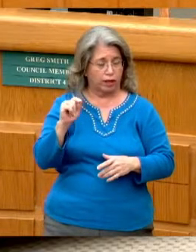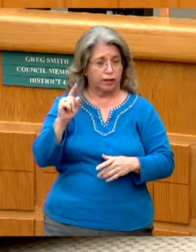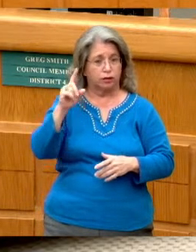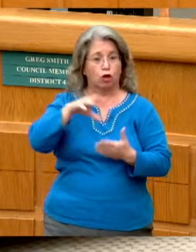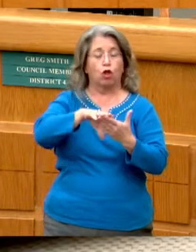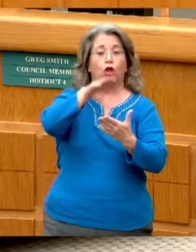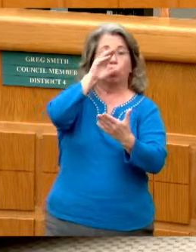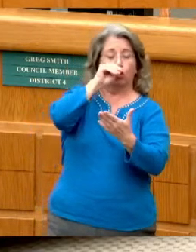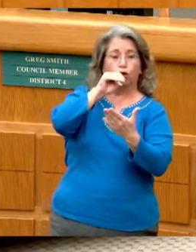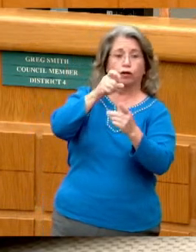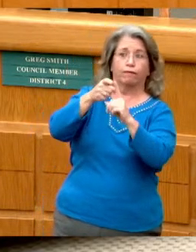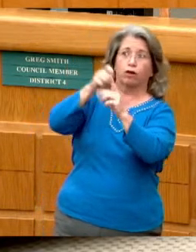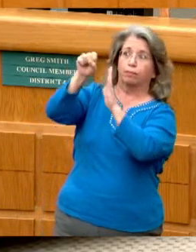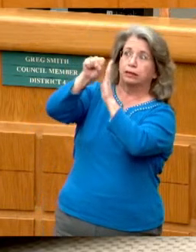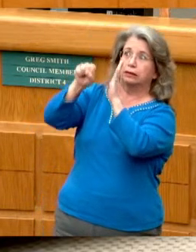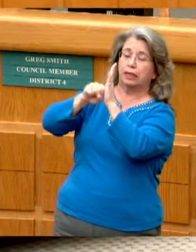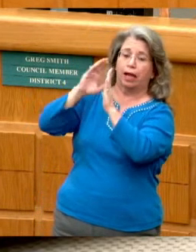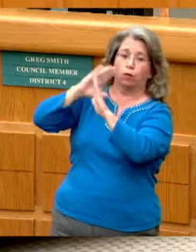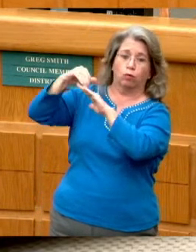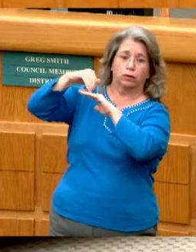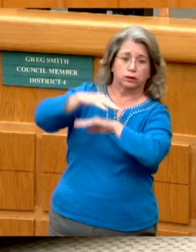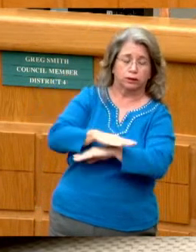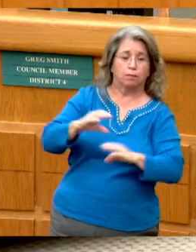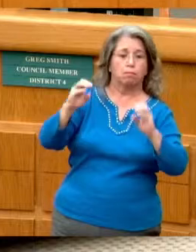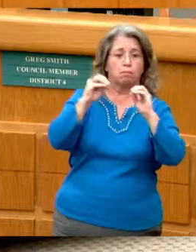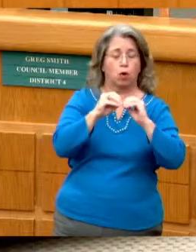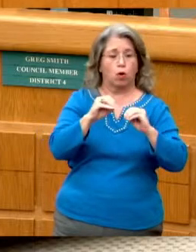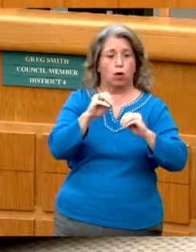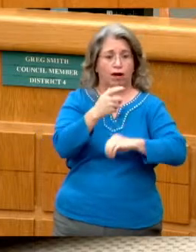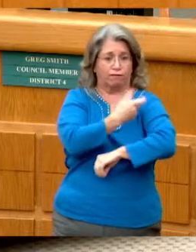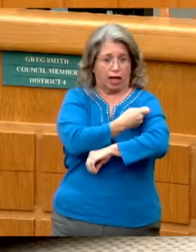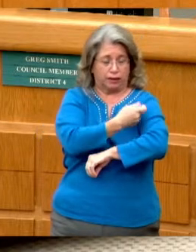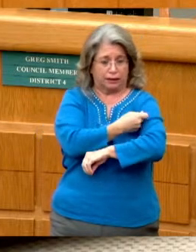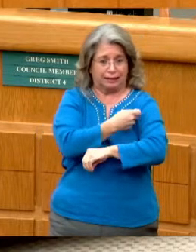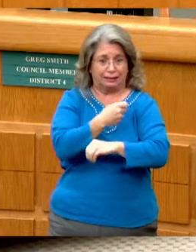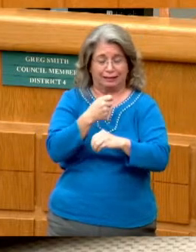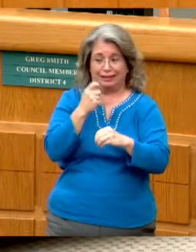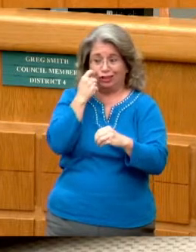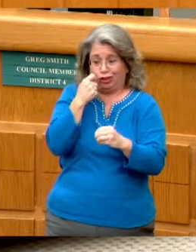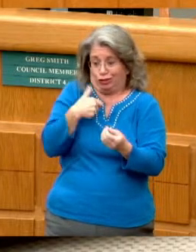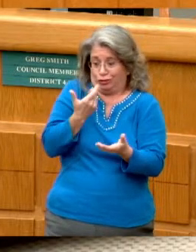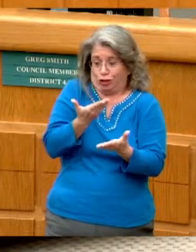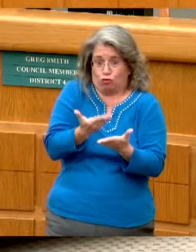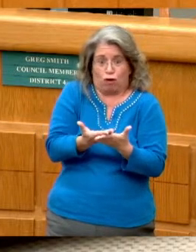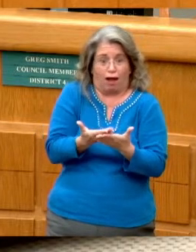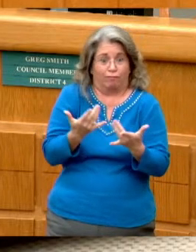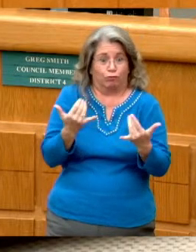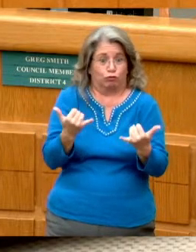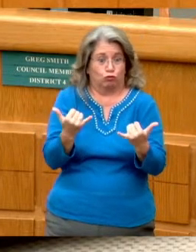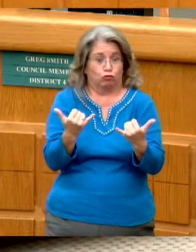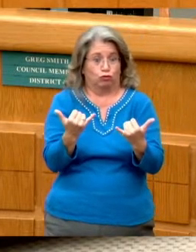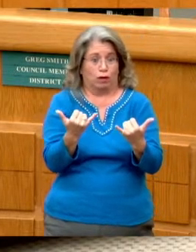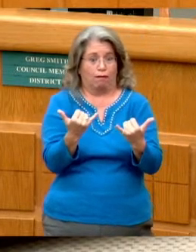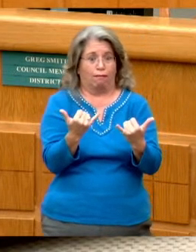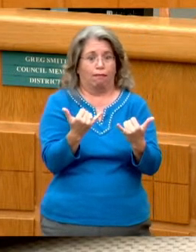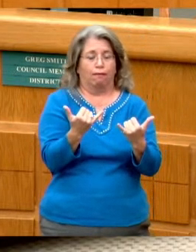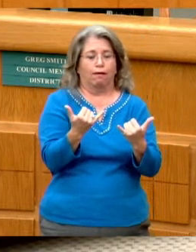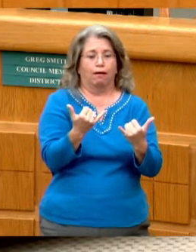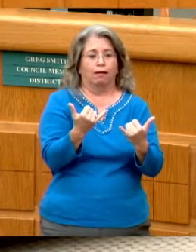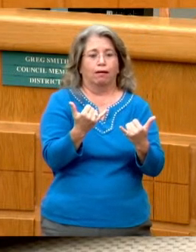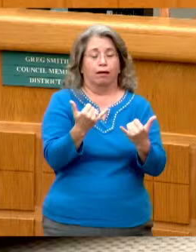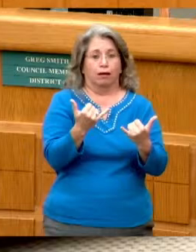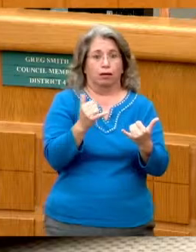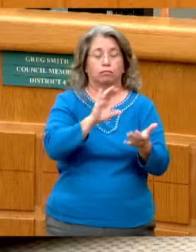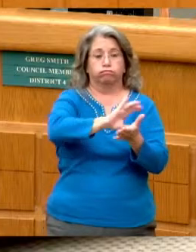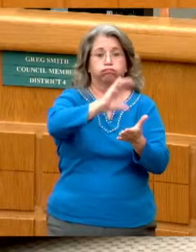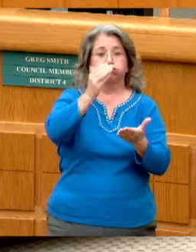more vaccines today. And in fact, they're already here. They've arrived at the health district. And the number is pretty